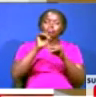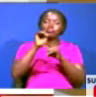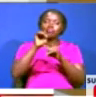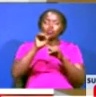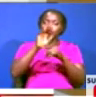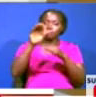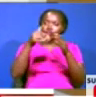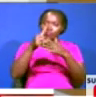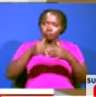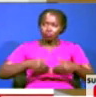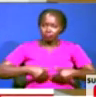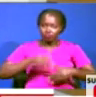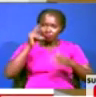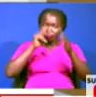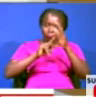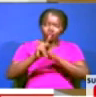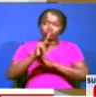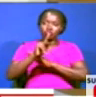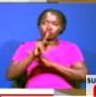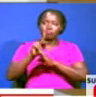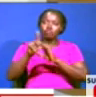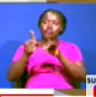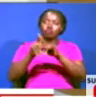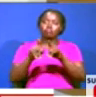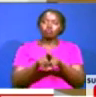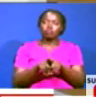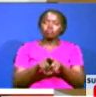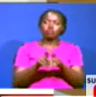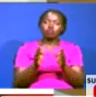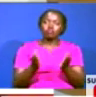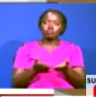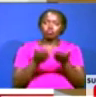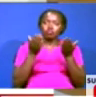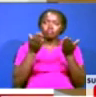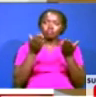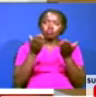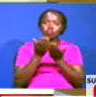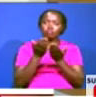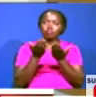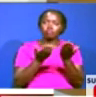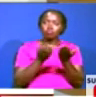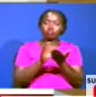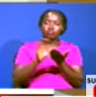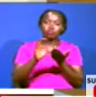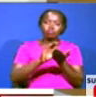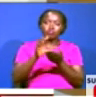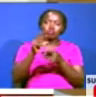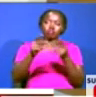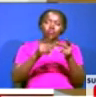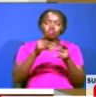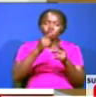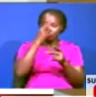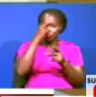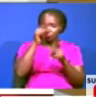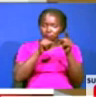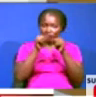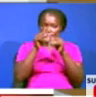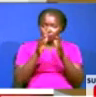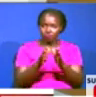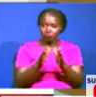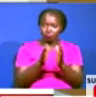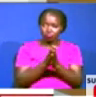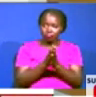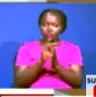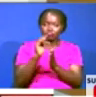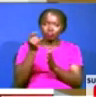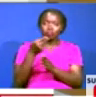youth and professionals, as well as an enhanced e-visa application process for Indian travelers. Kenya High